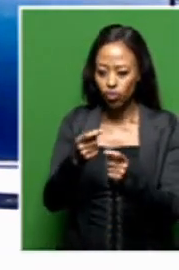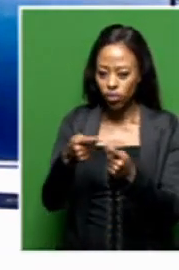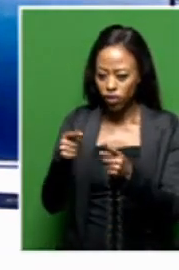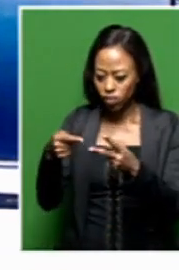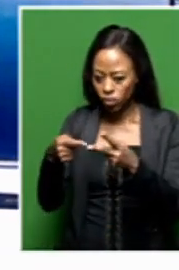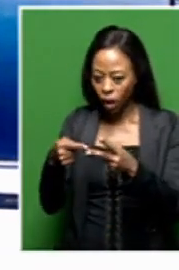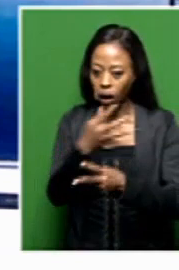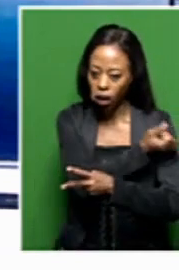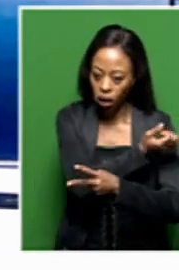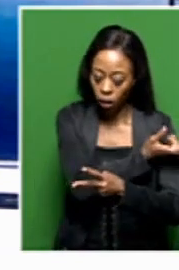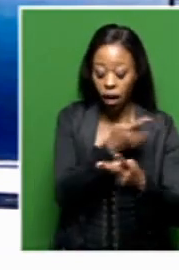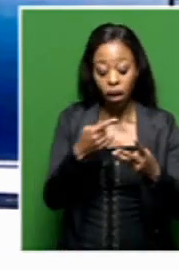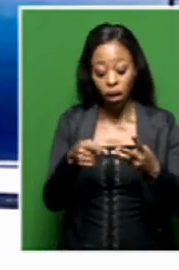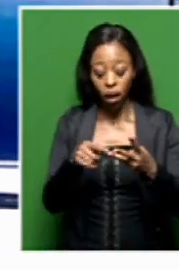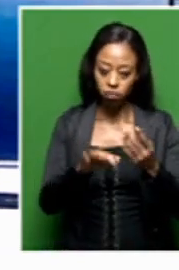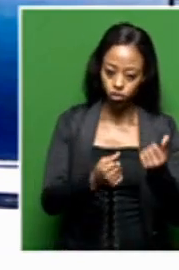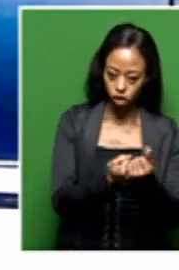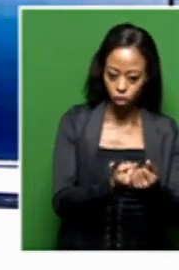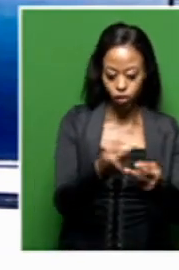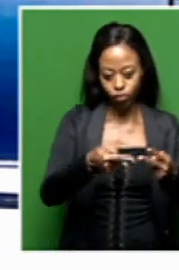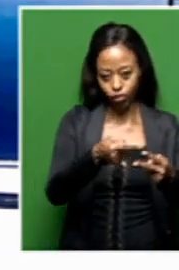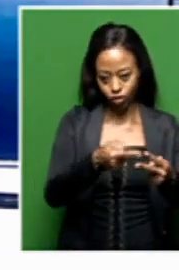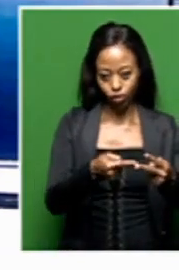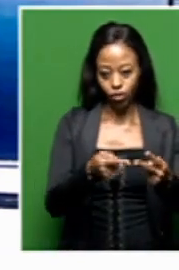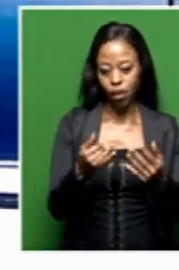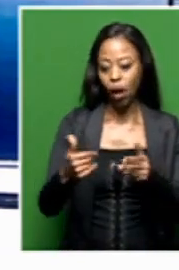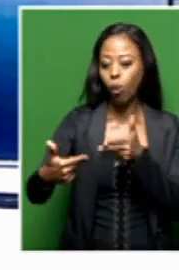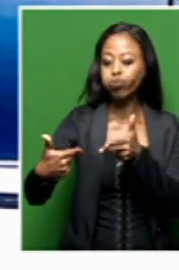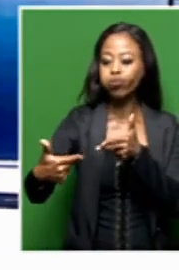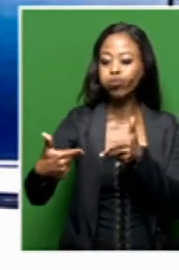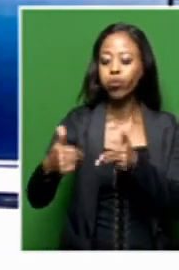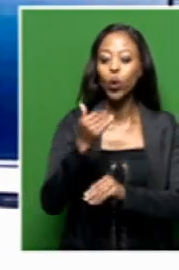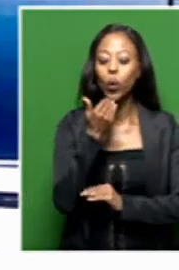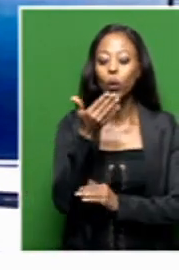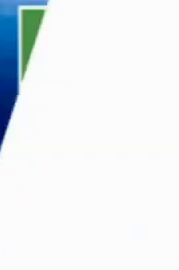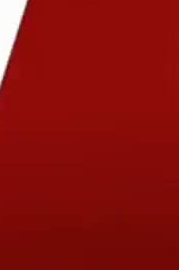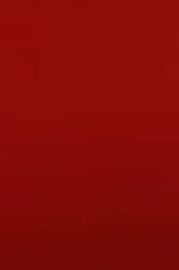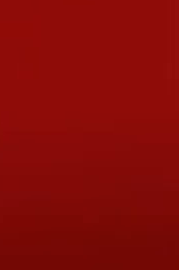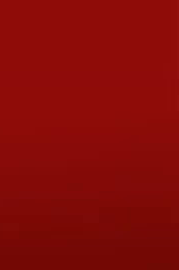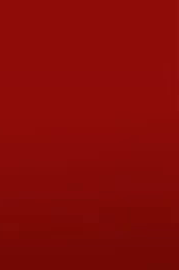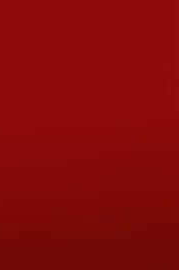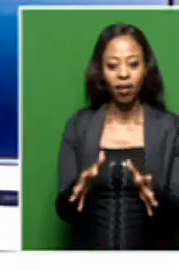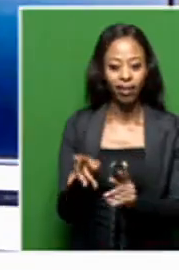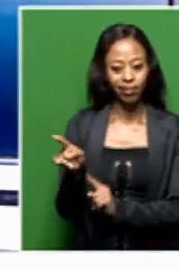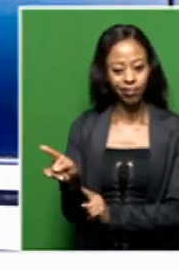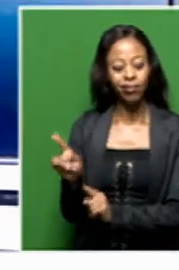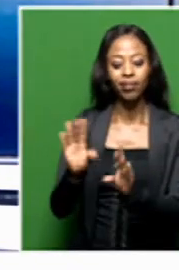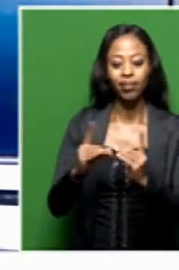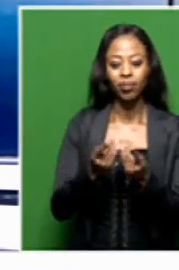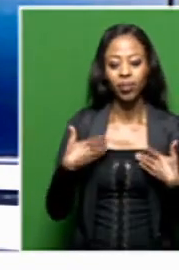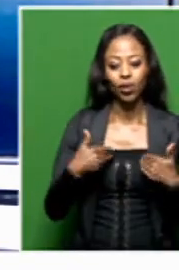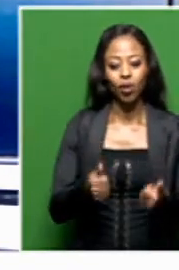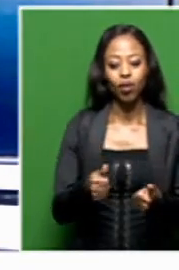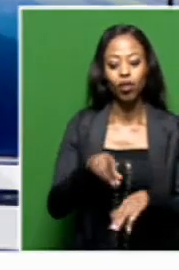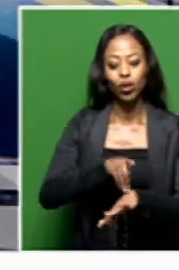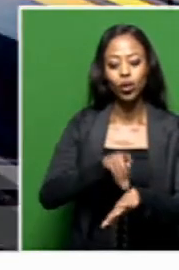give us clarity on what all of this means, we joined via Zoom now by the Deputy Director General in the Department of